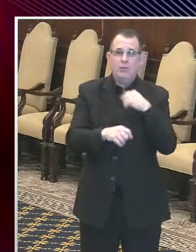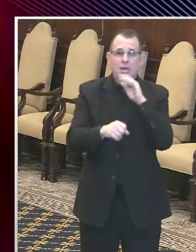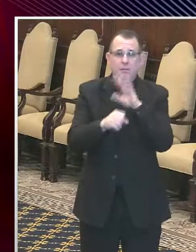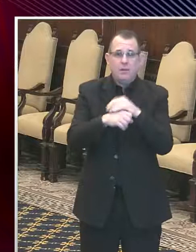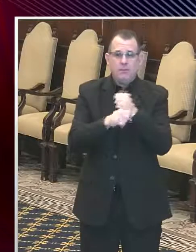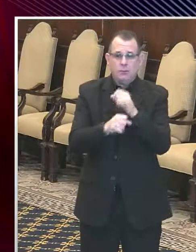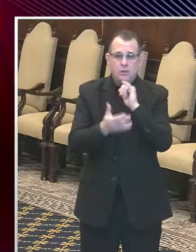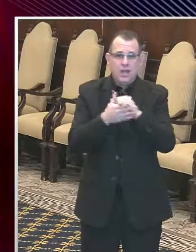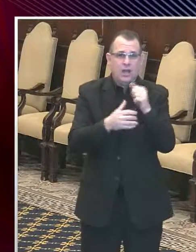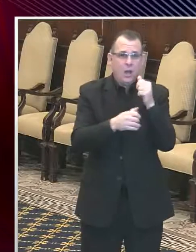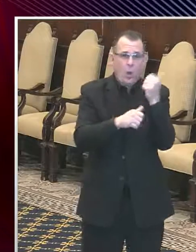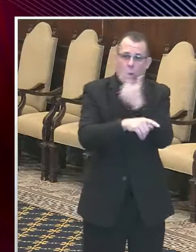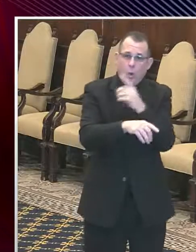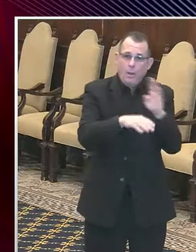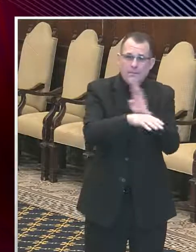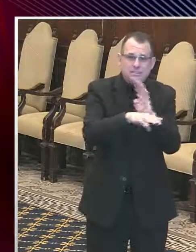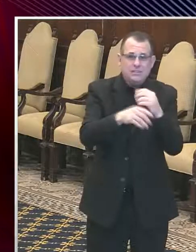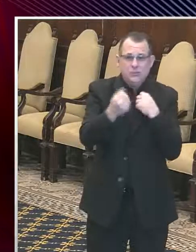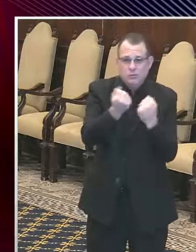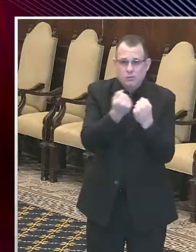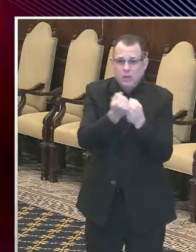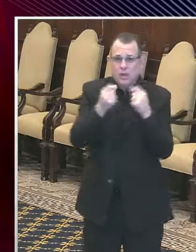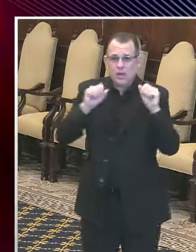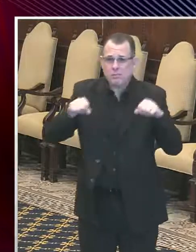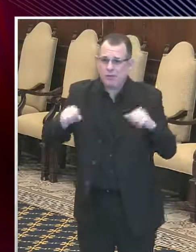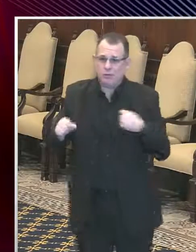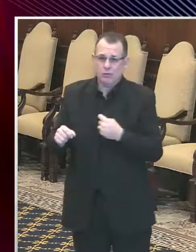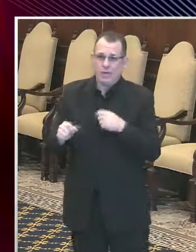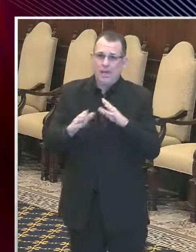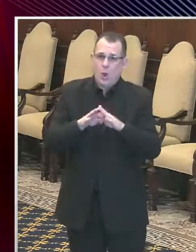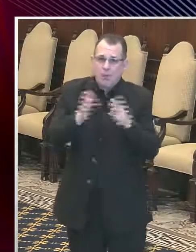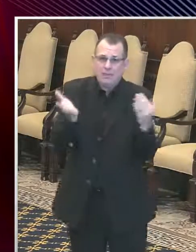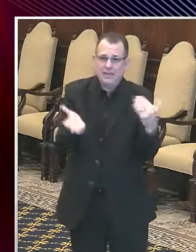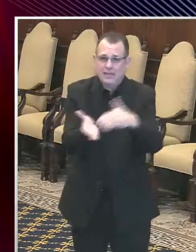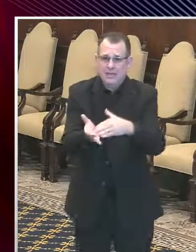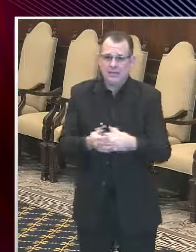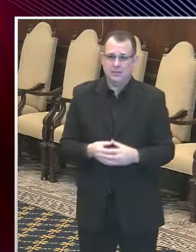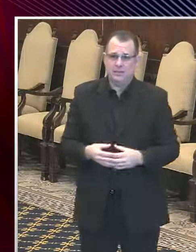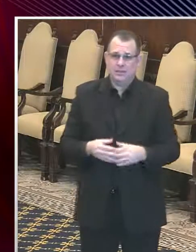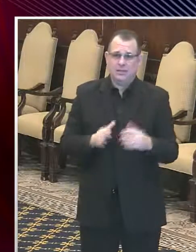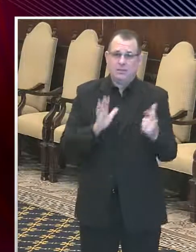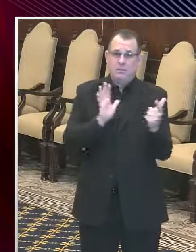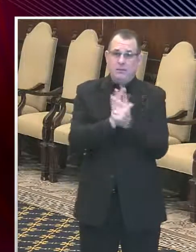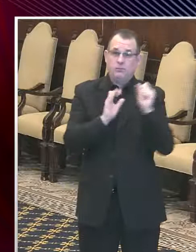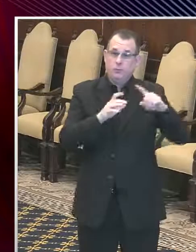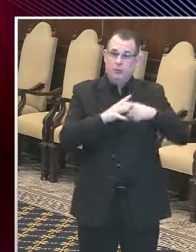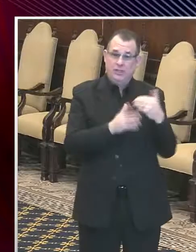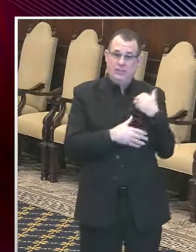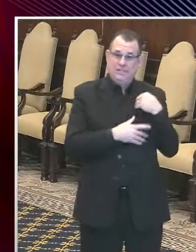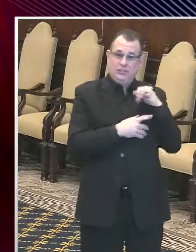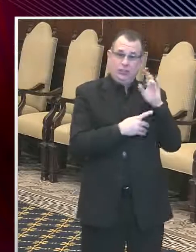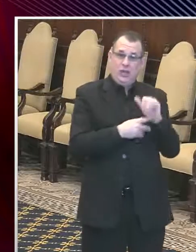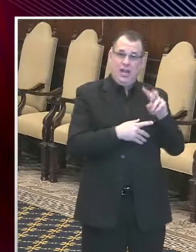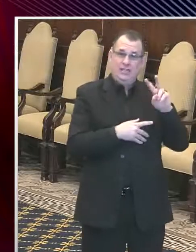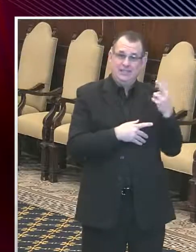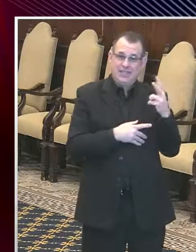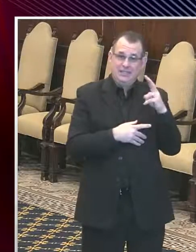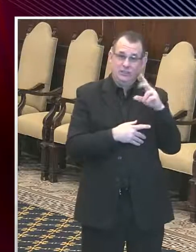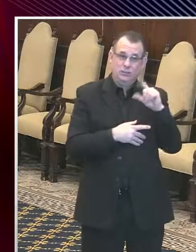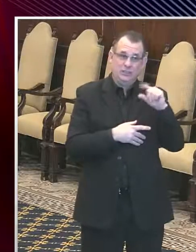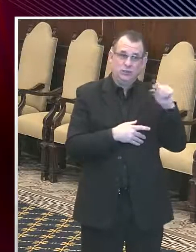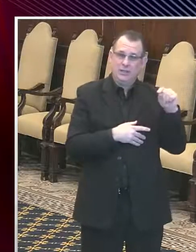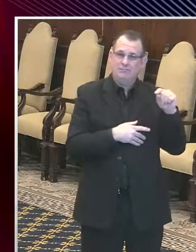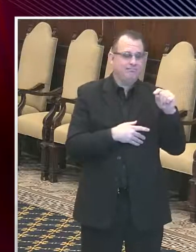businesses are as supported as possible when they reopen, the ban's initial effective date of July 2nd, 2020 is no